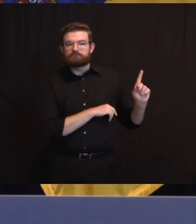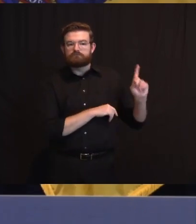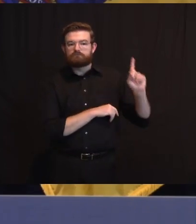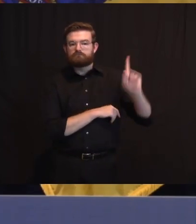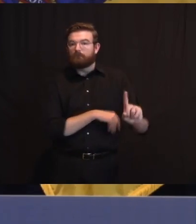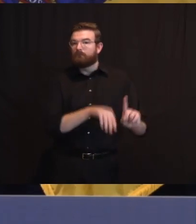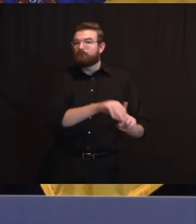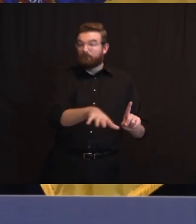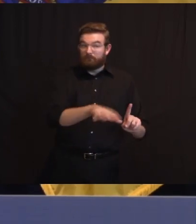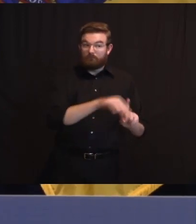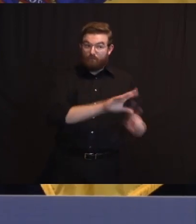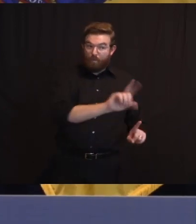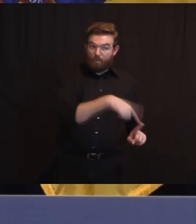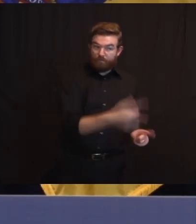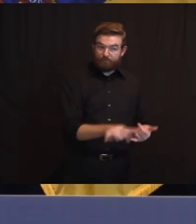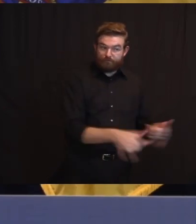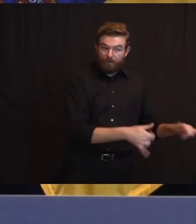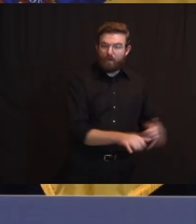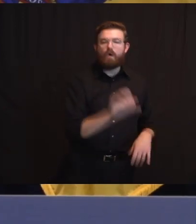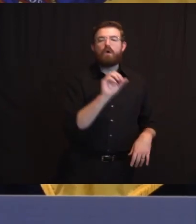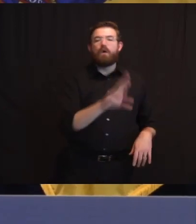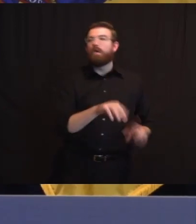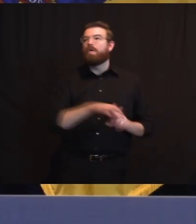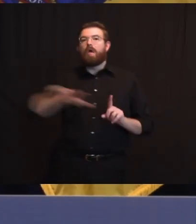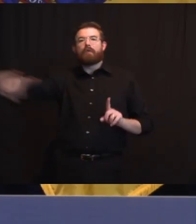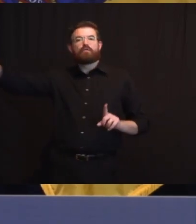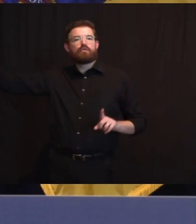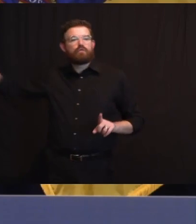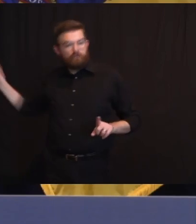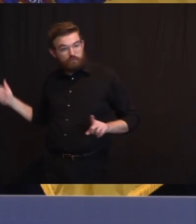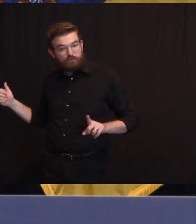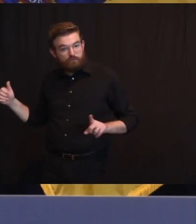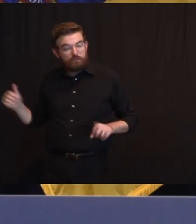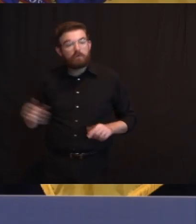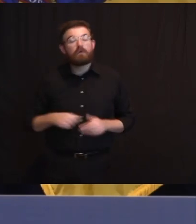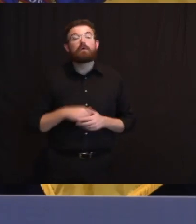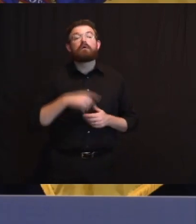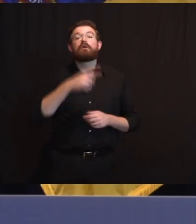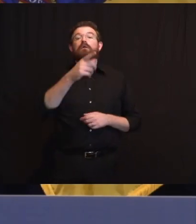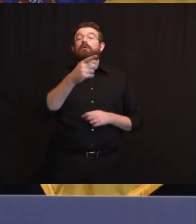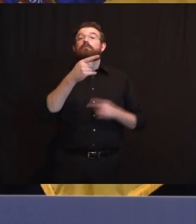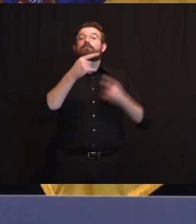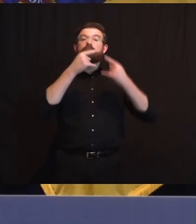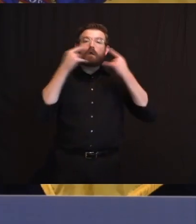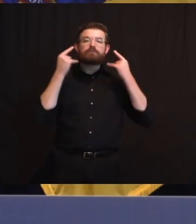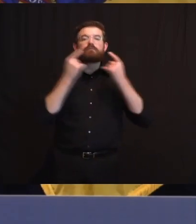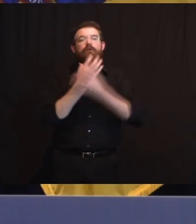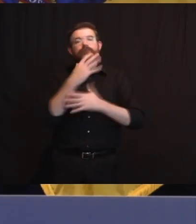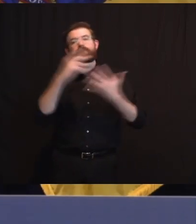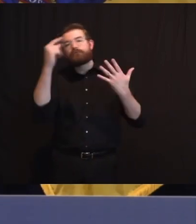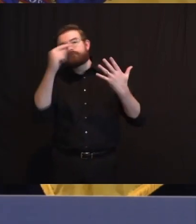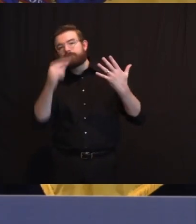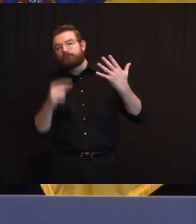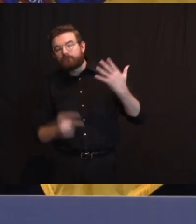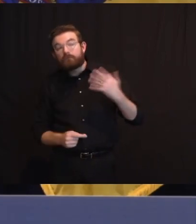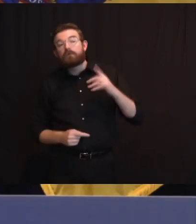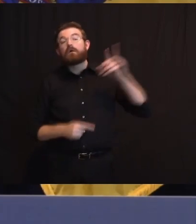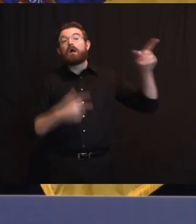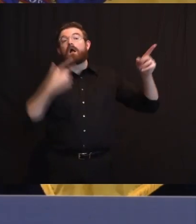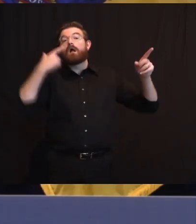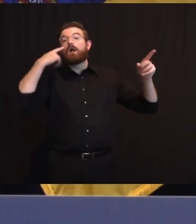supplied defective gloves, gowns, masks, etc. to nursing homes in California and elsewhere. Has any of it wound